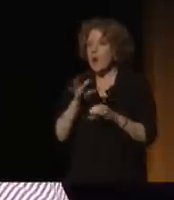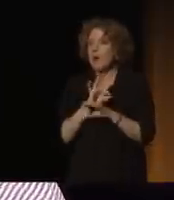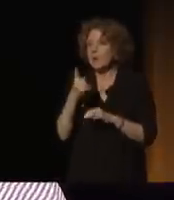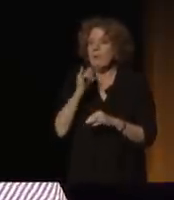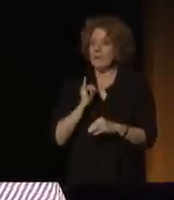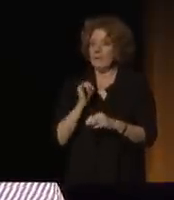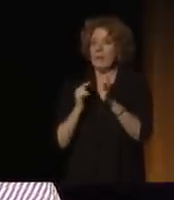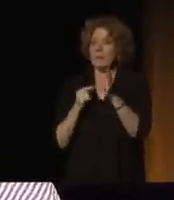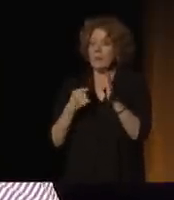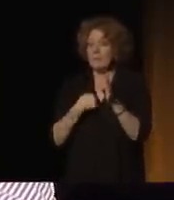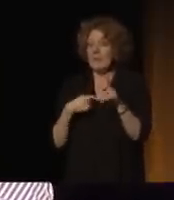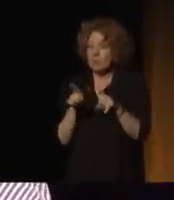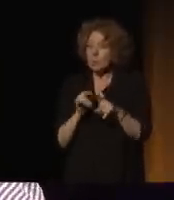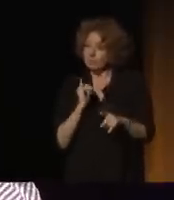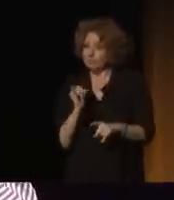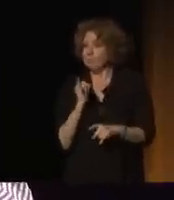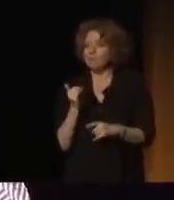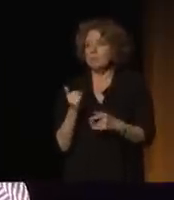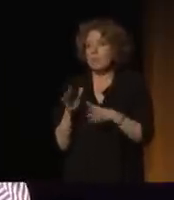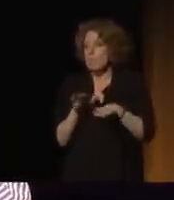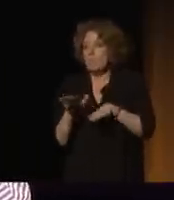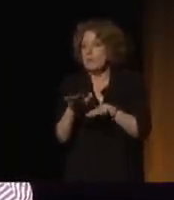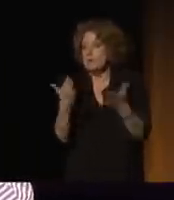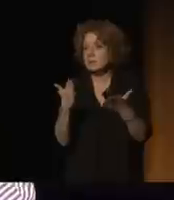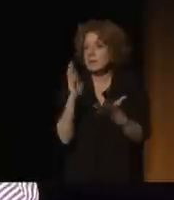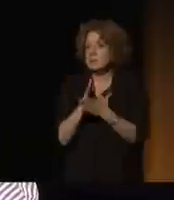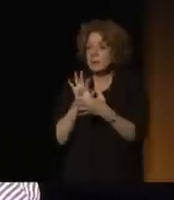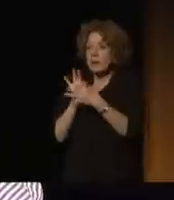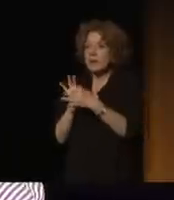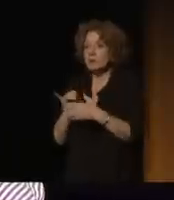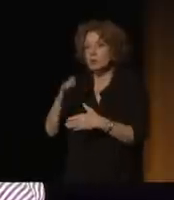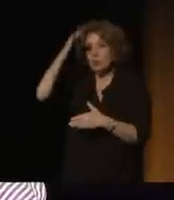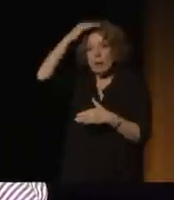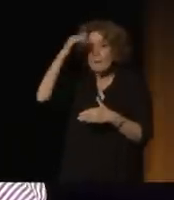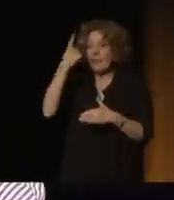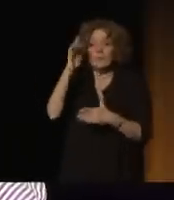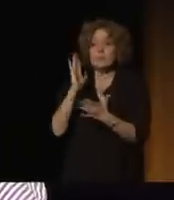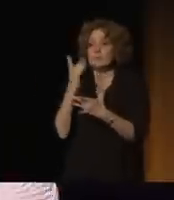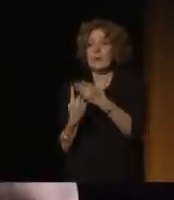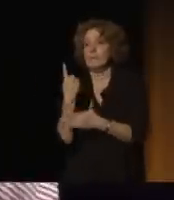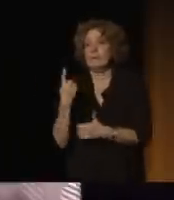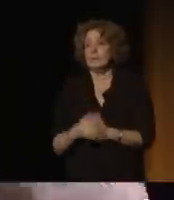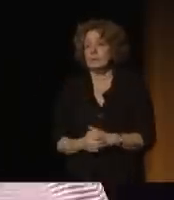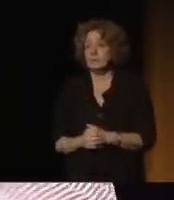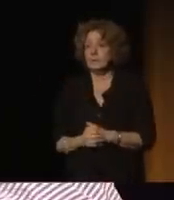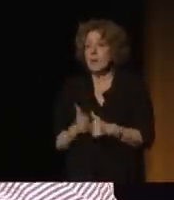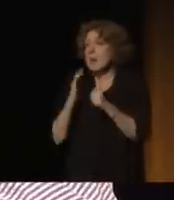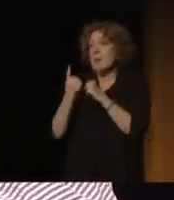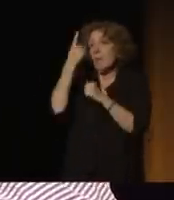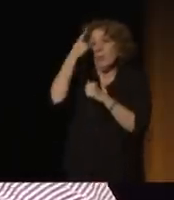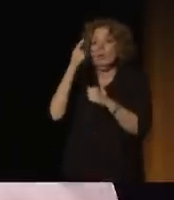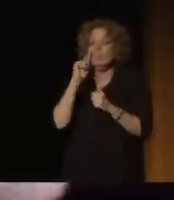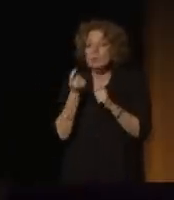Trump. I think it was almost chance, and just incredibly lucky, and something it never occurred to me it would